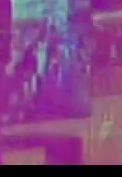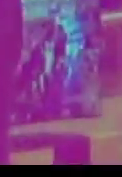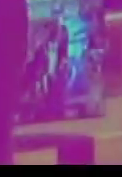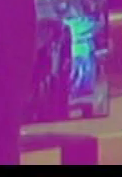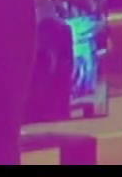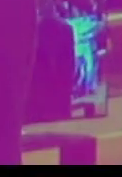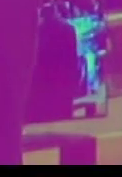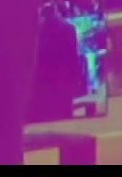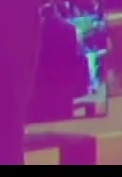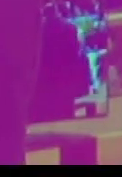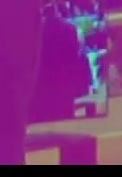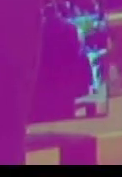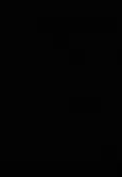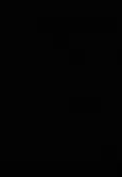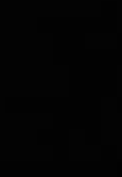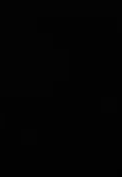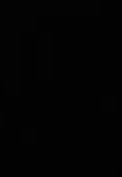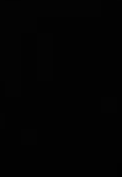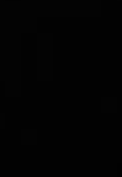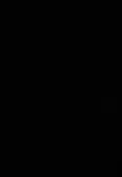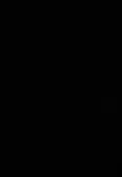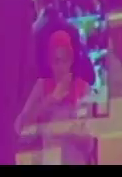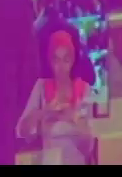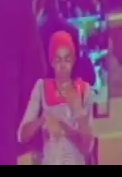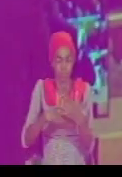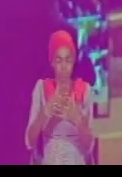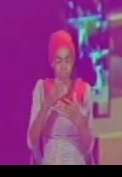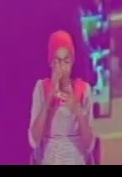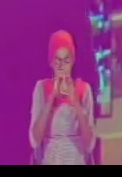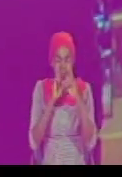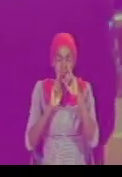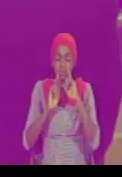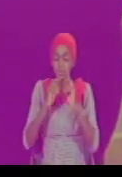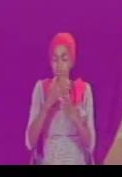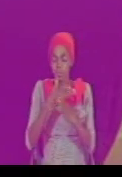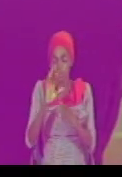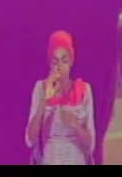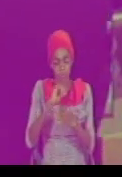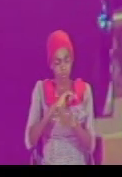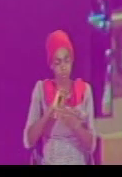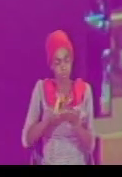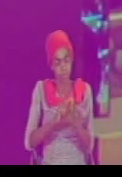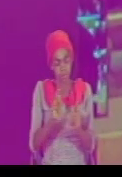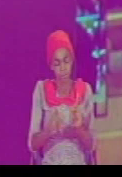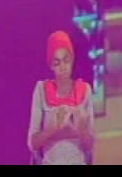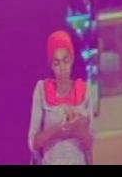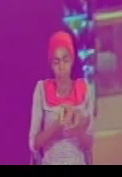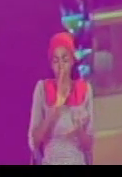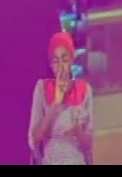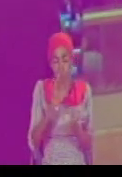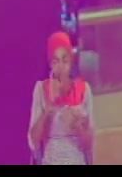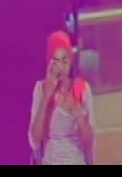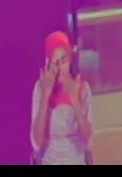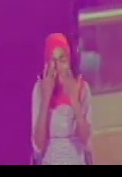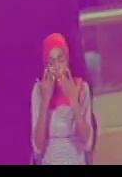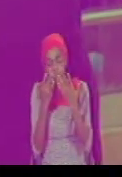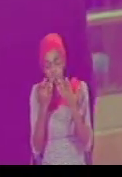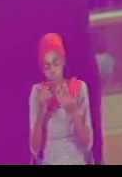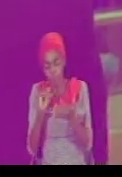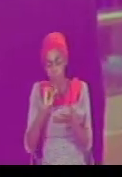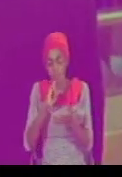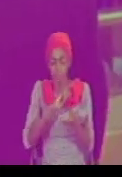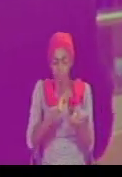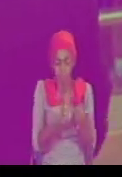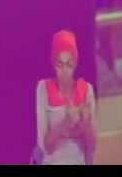Wipe all the tears of your people away. Those who are sorrowful, make them glad. And those who